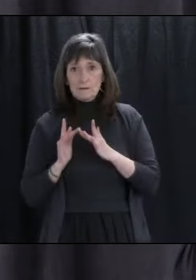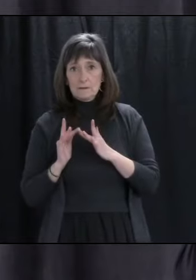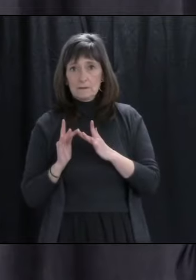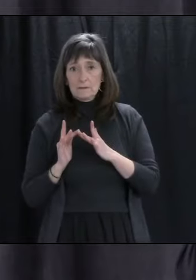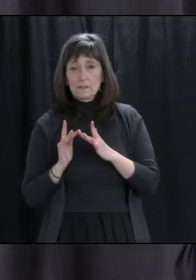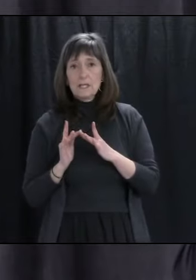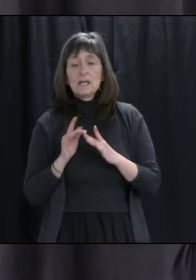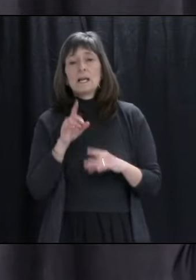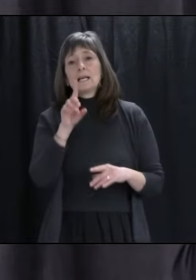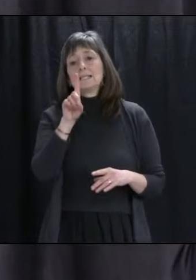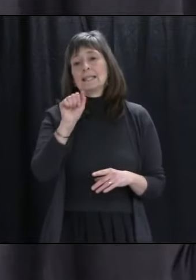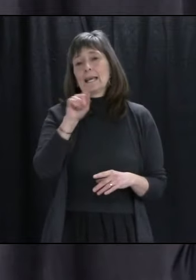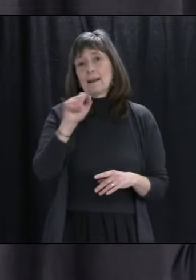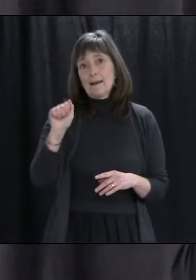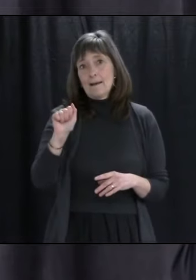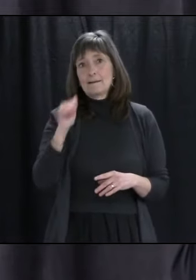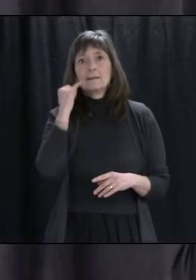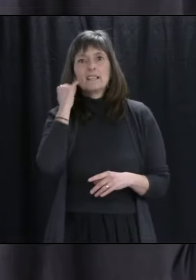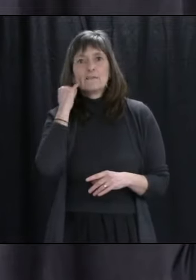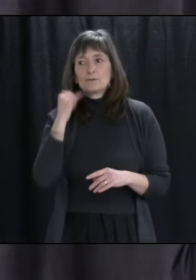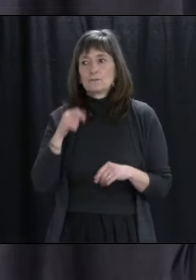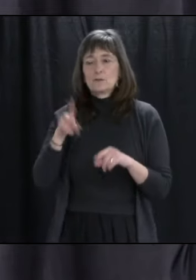just visit